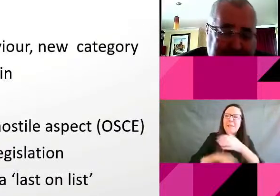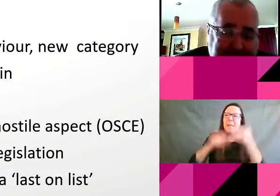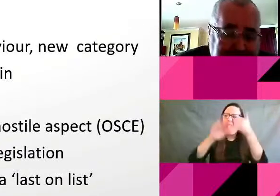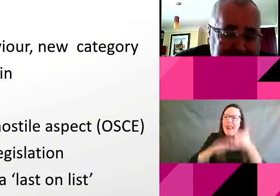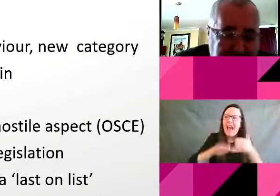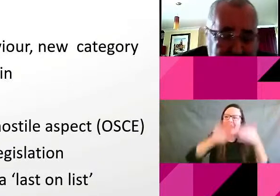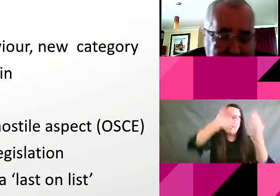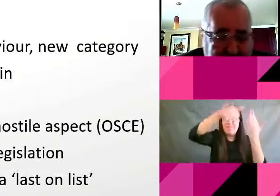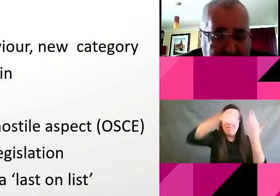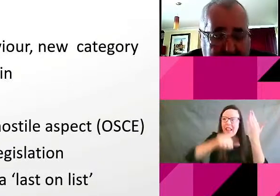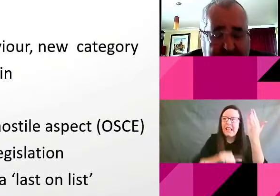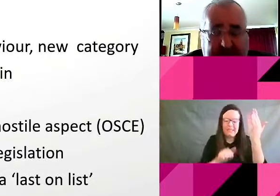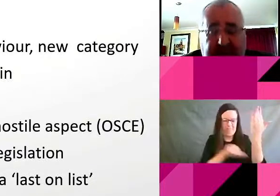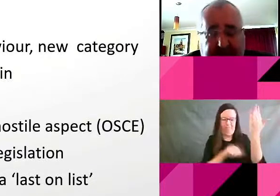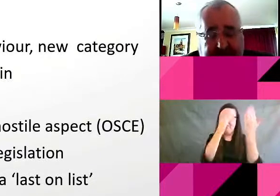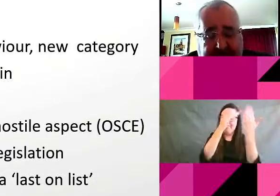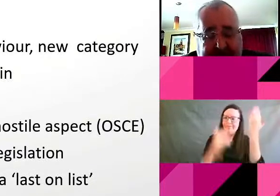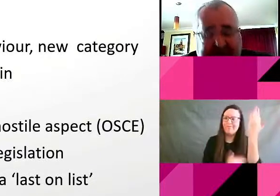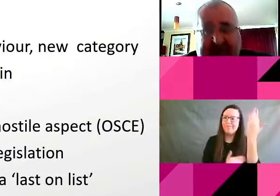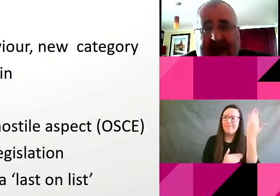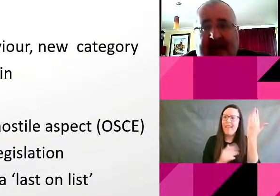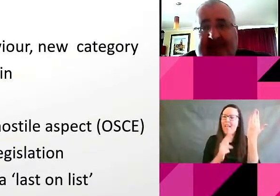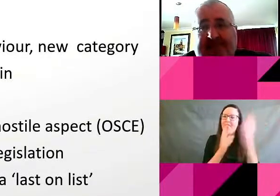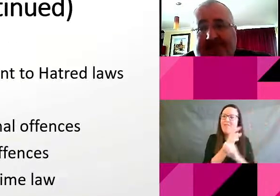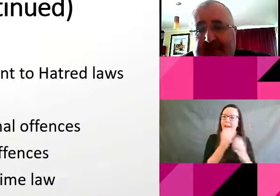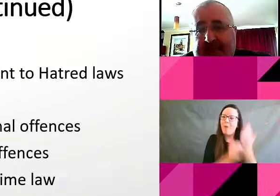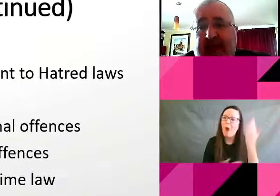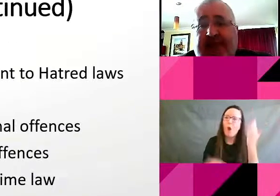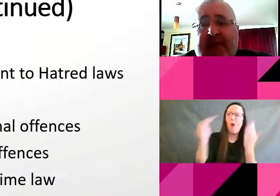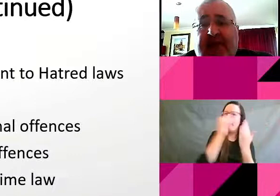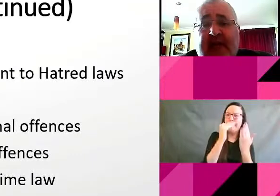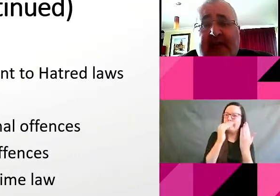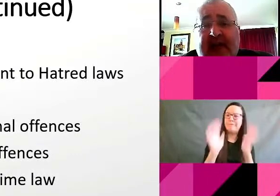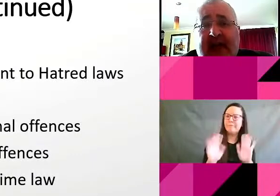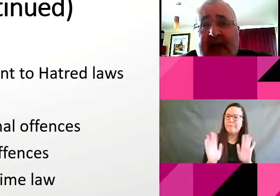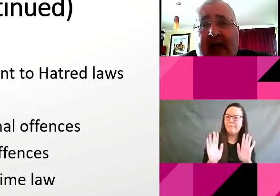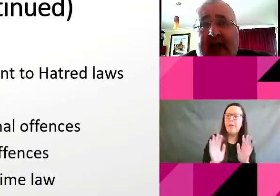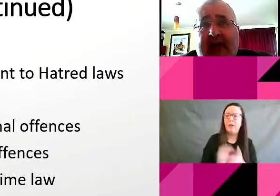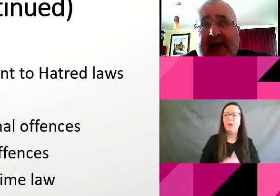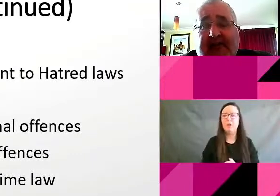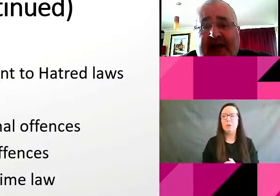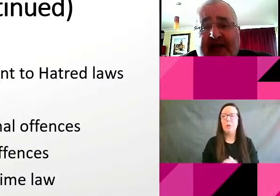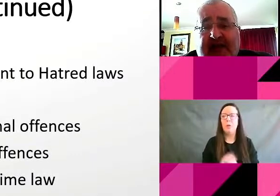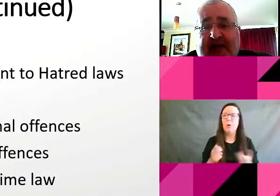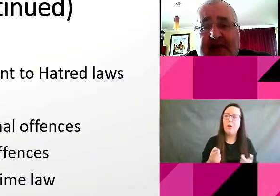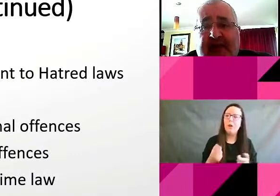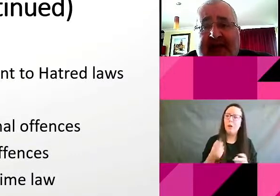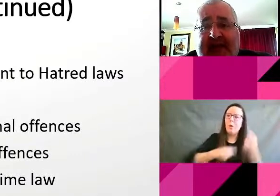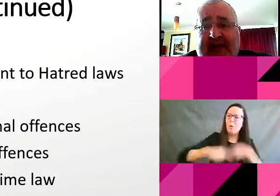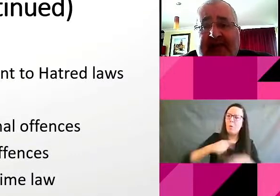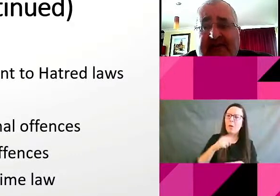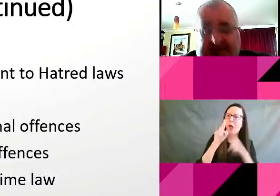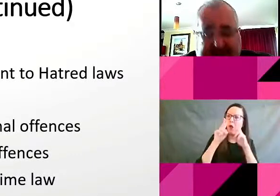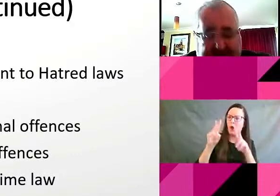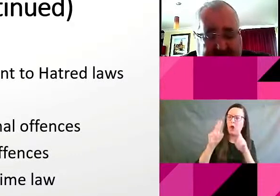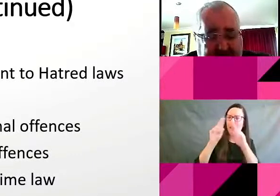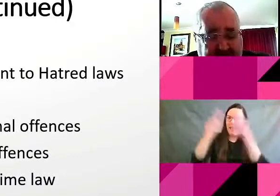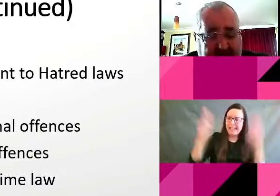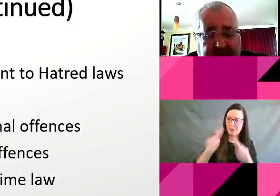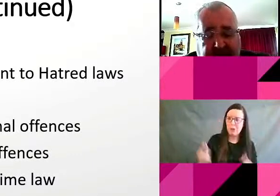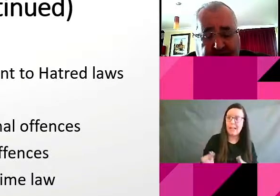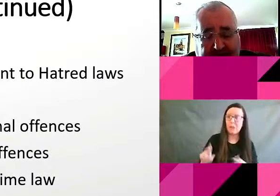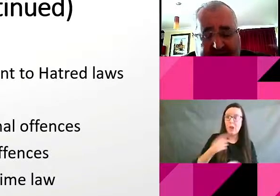later. Moving to the next slide, if we look internationally, we tend to